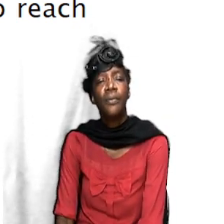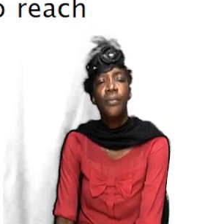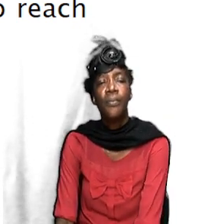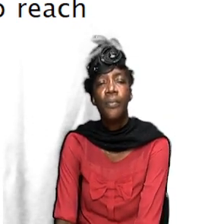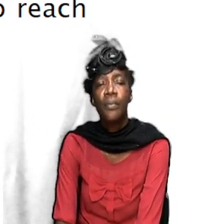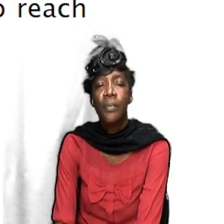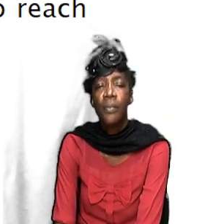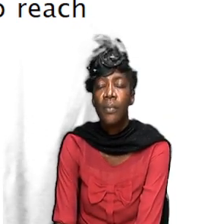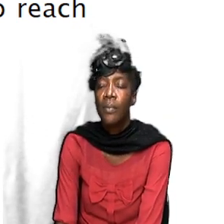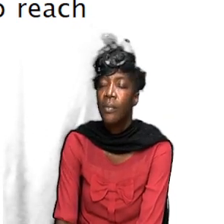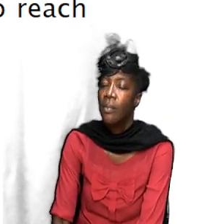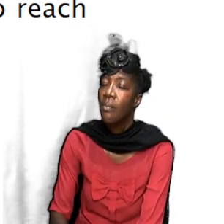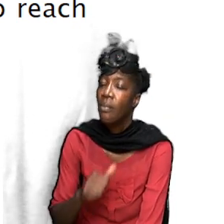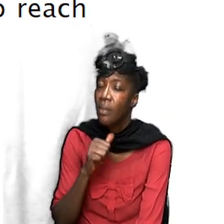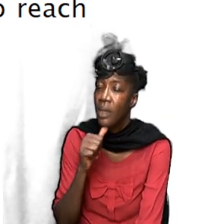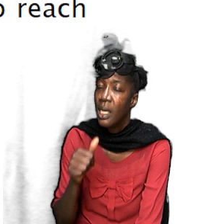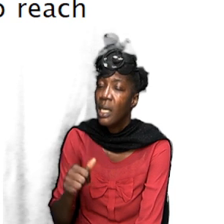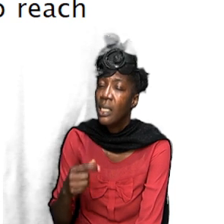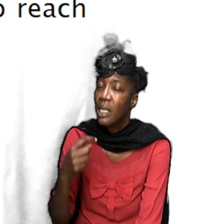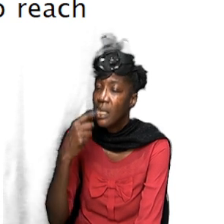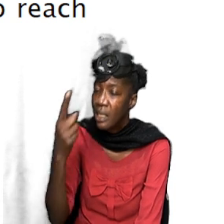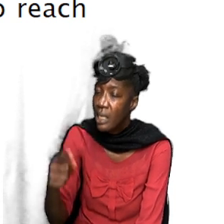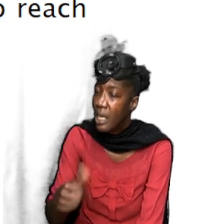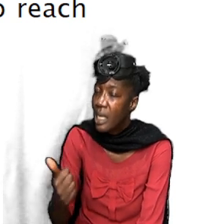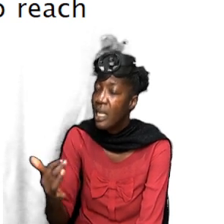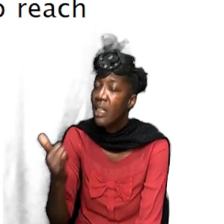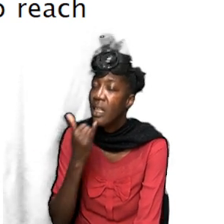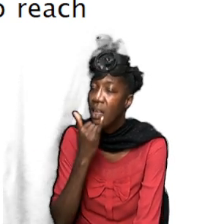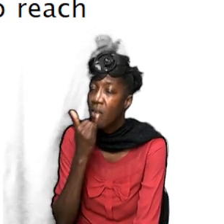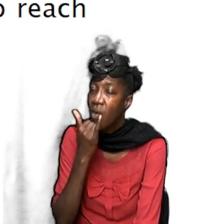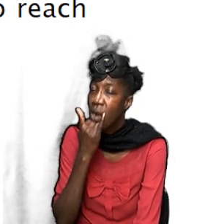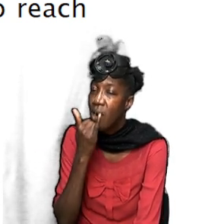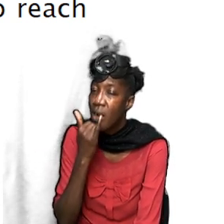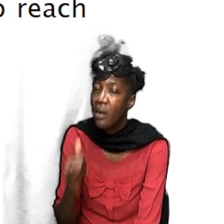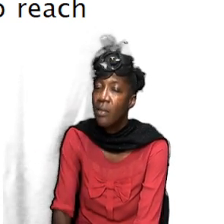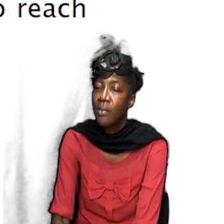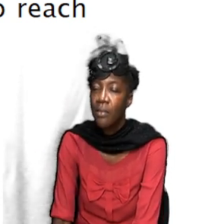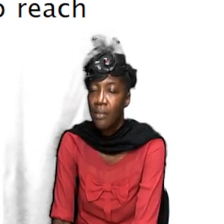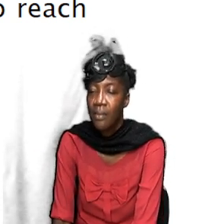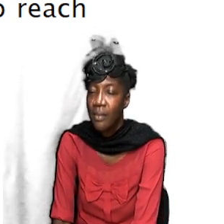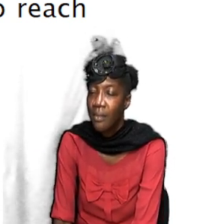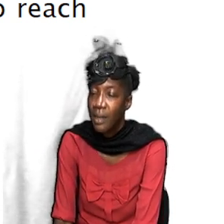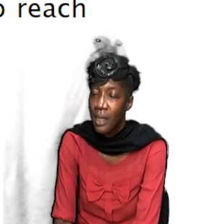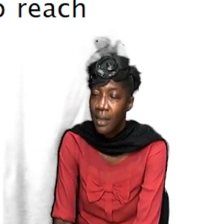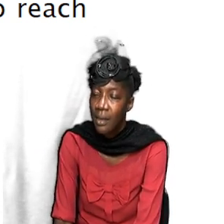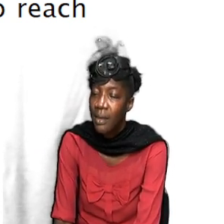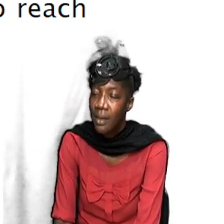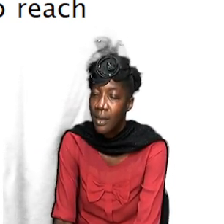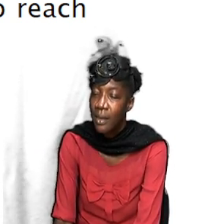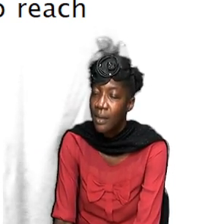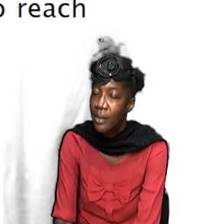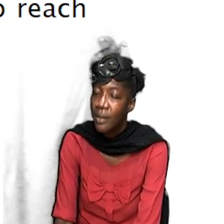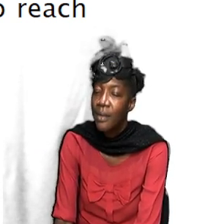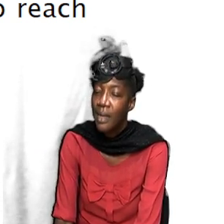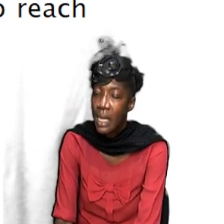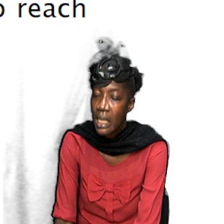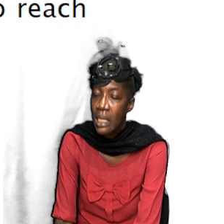And I am not saying anything is wrong with that, but where does our priority